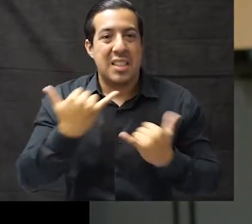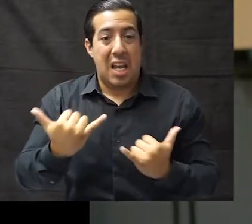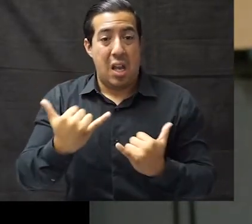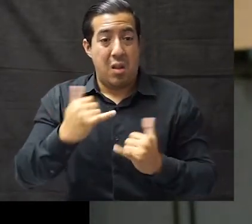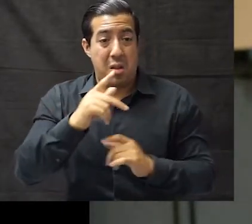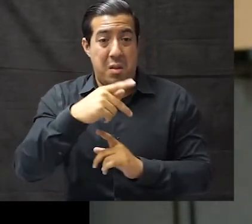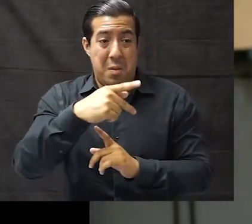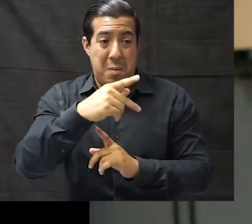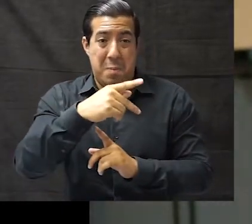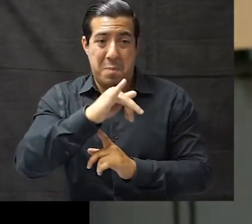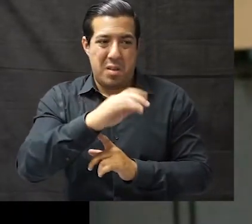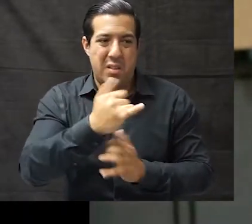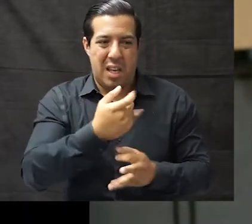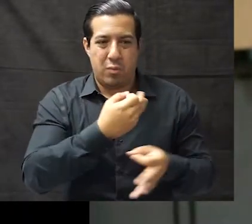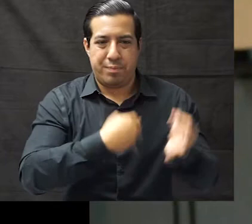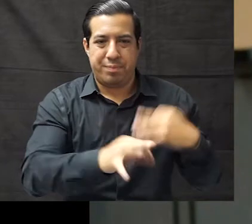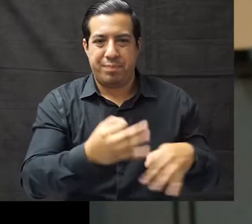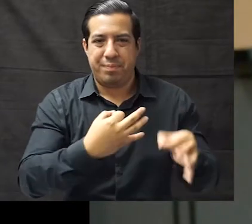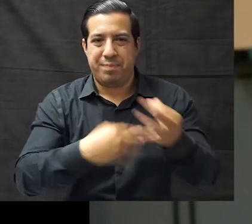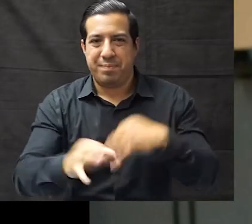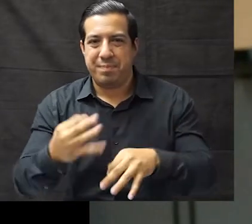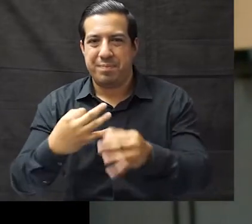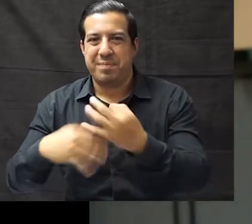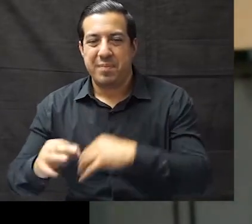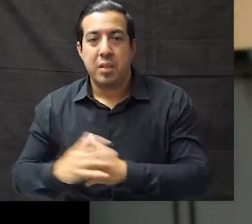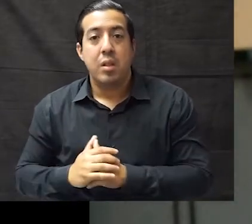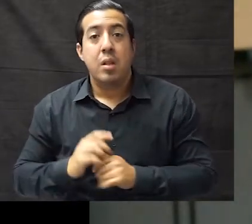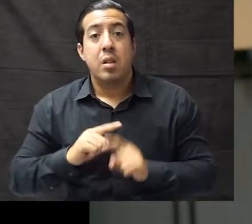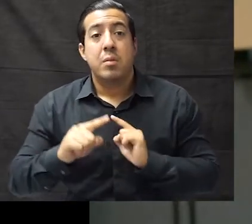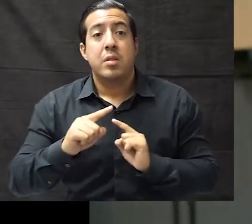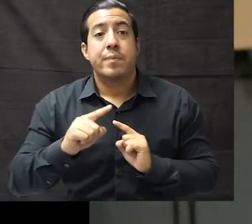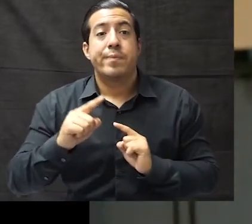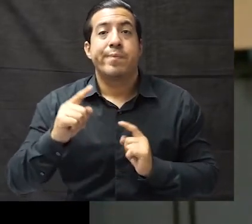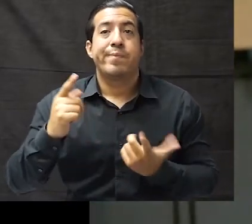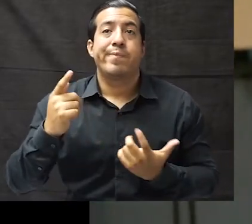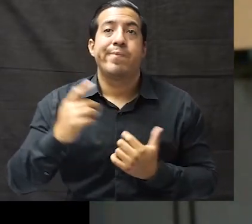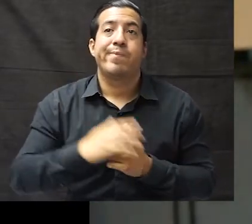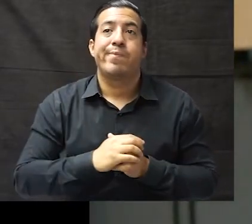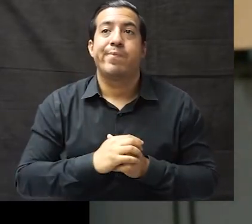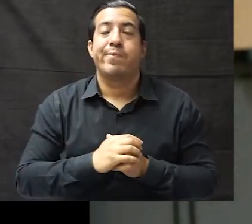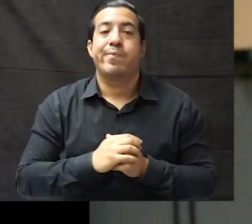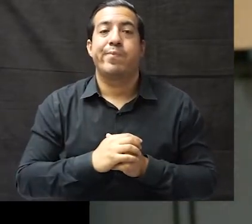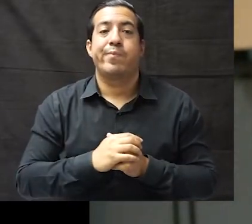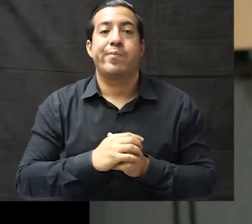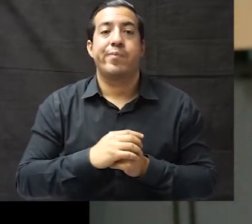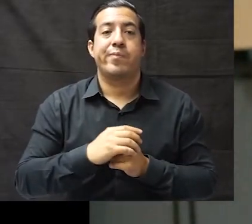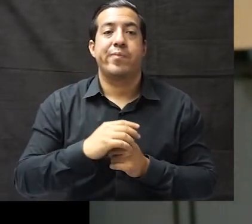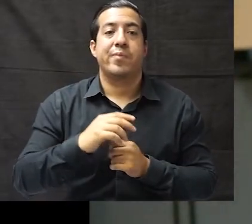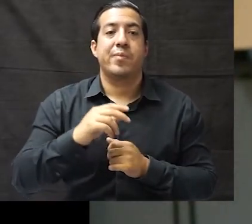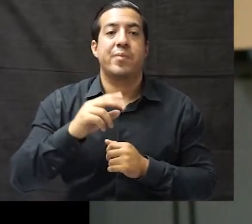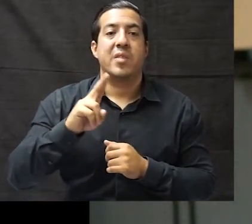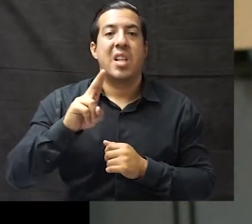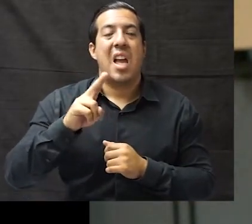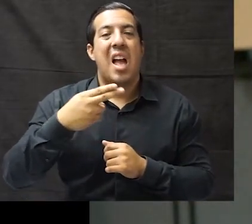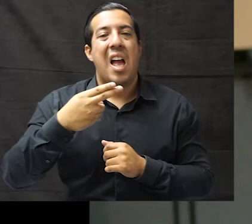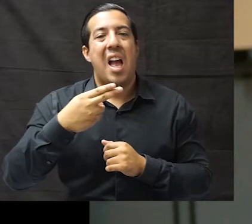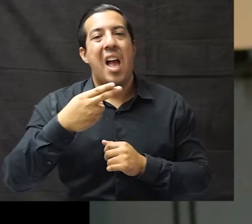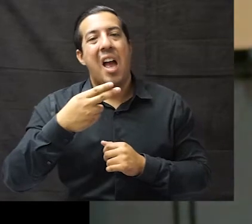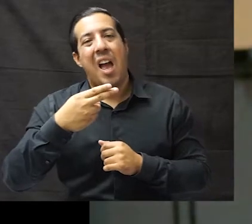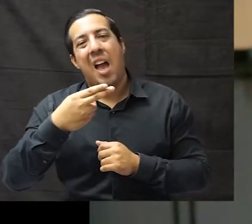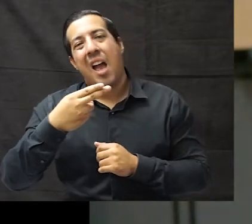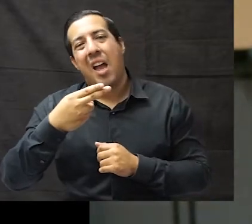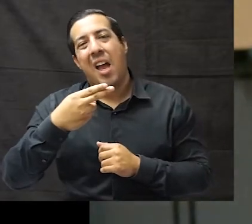heroin. Here it's always been black tar heroin, which is tougher to stick these drugs into. There's lots of different theories on that. What I will say